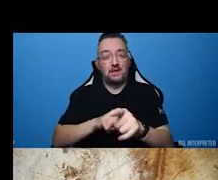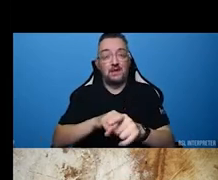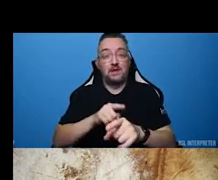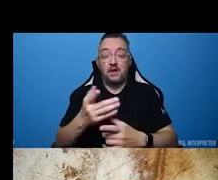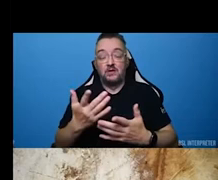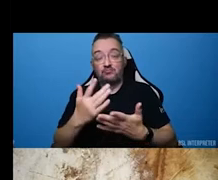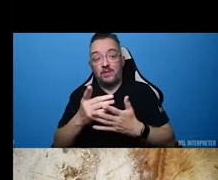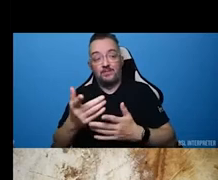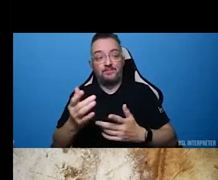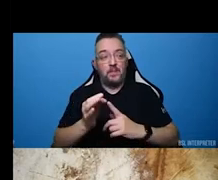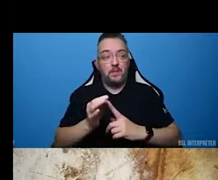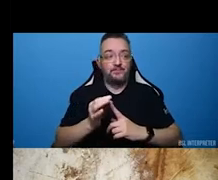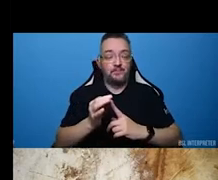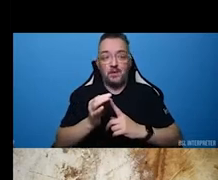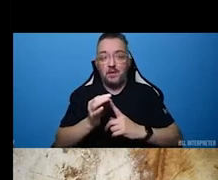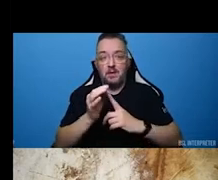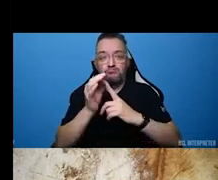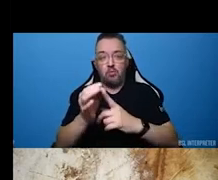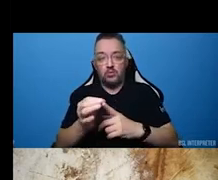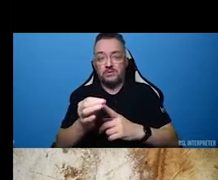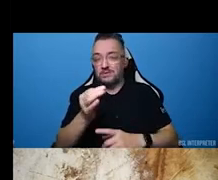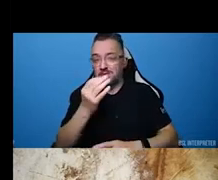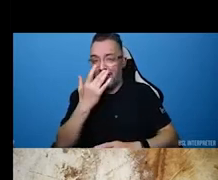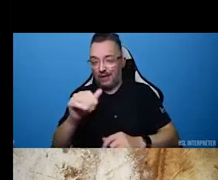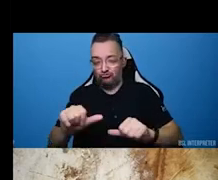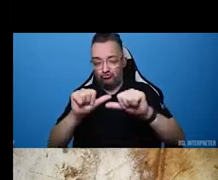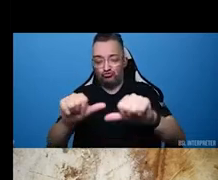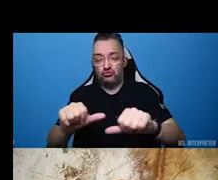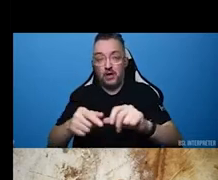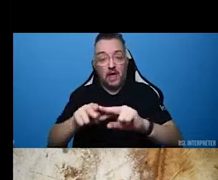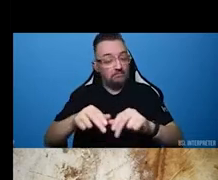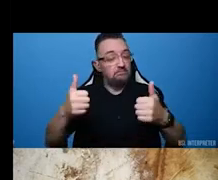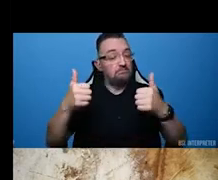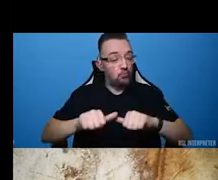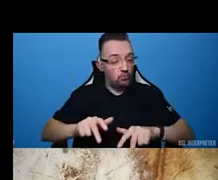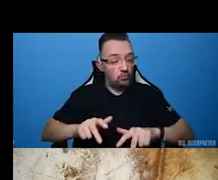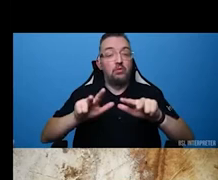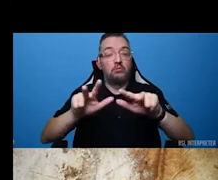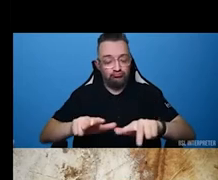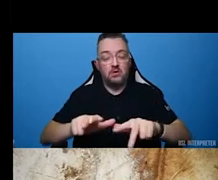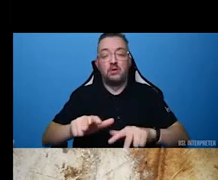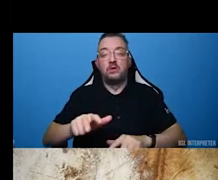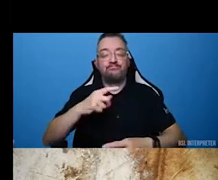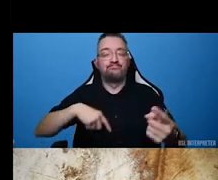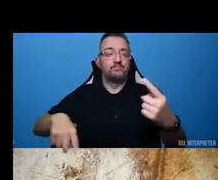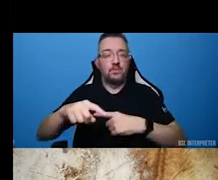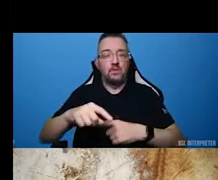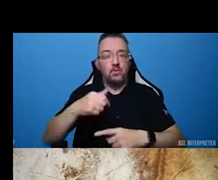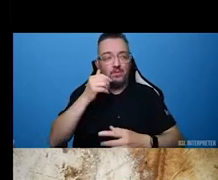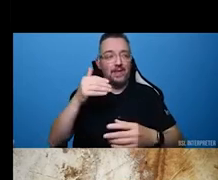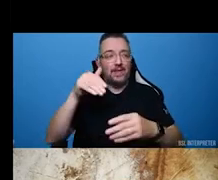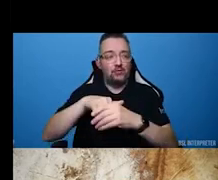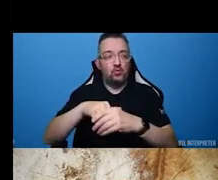there's ratification left, but if it goes through, we will find ourselves as within the